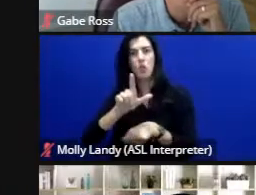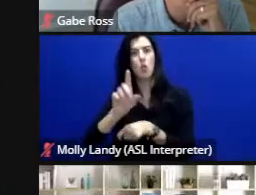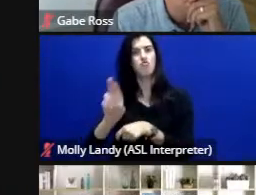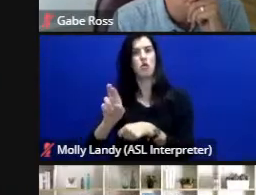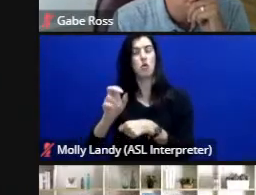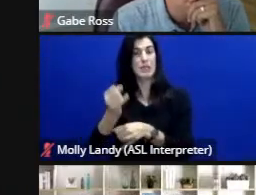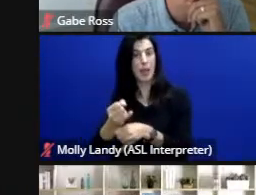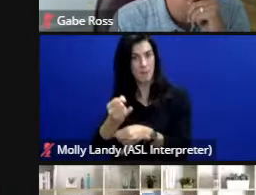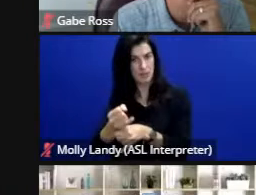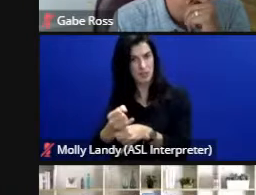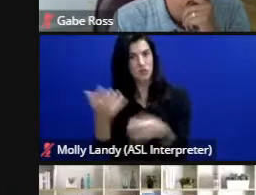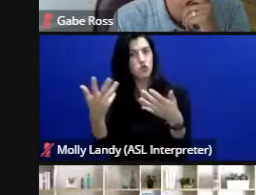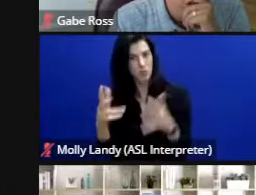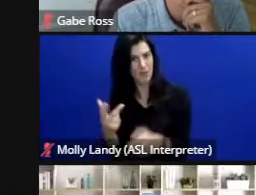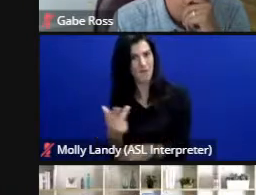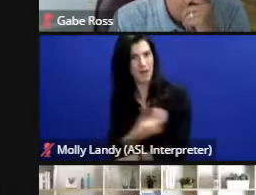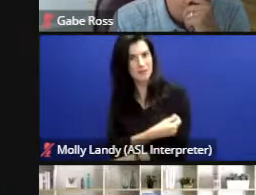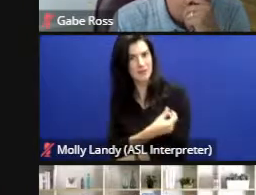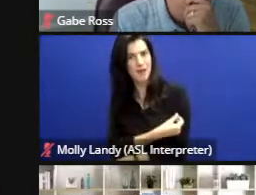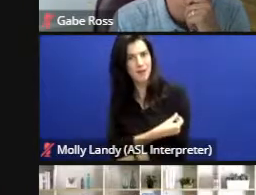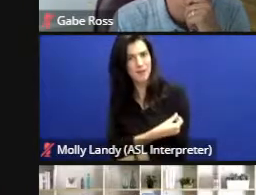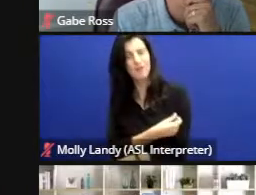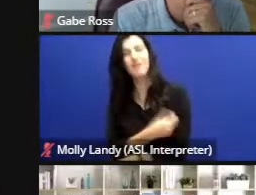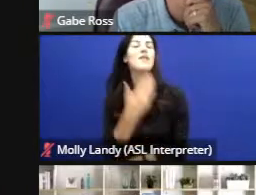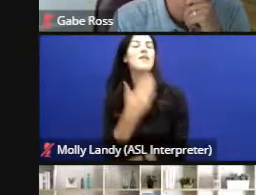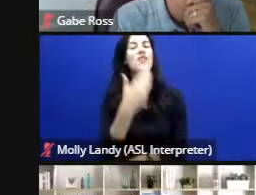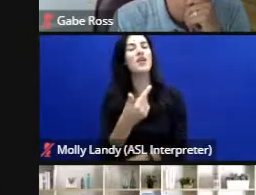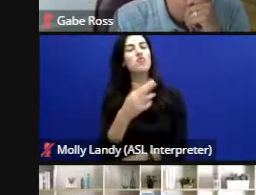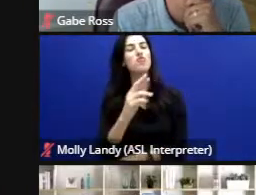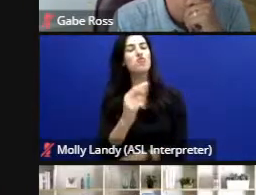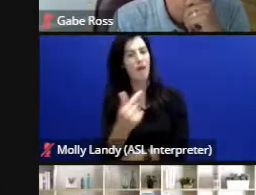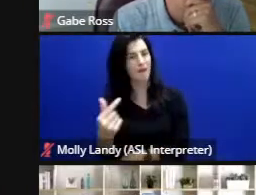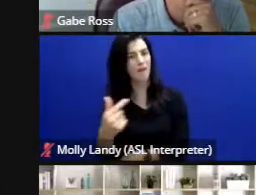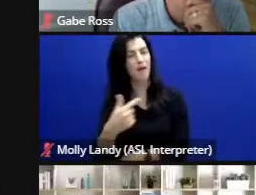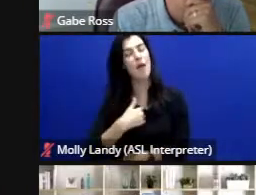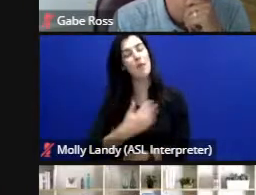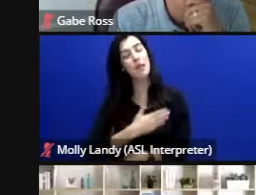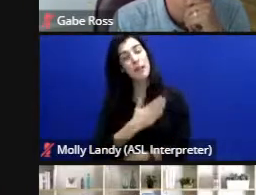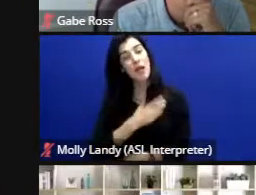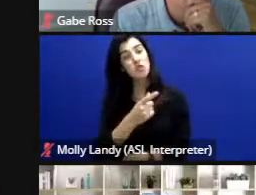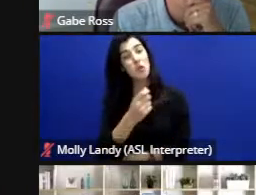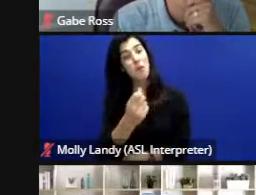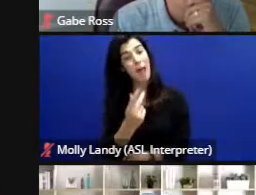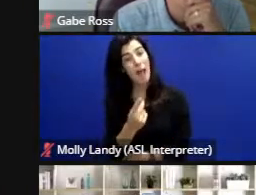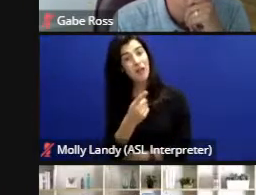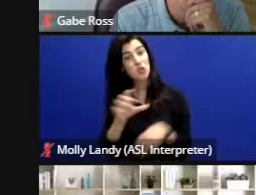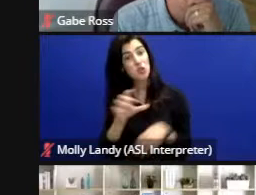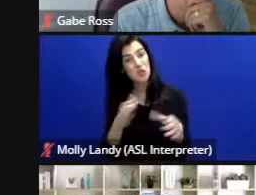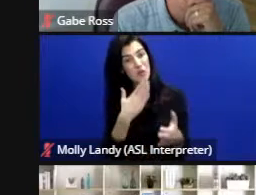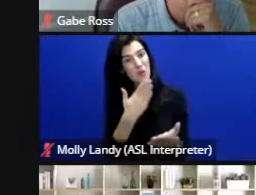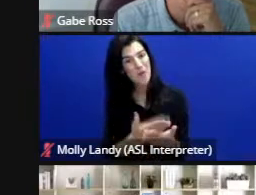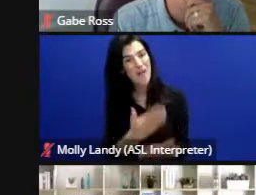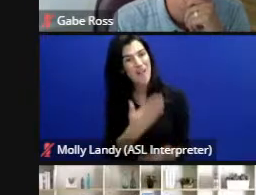you, Greg, and I'm glad you're back and doing well. Thank you. Next speaker.